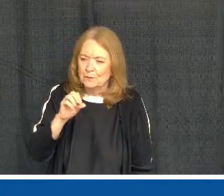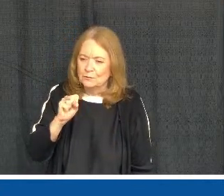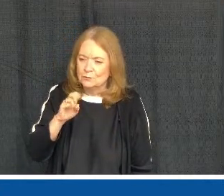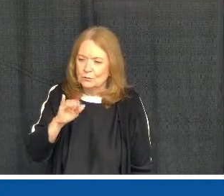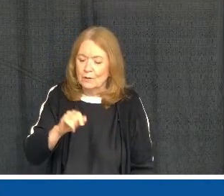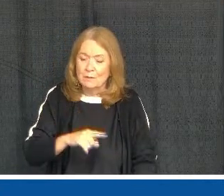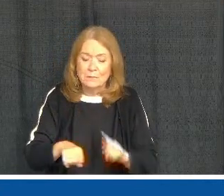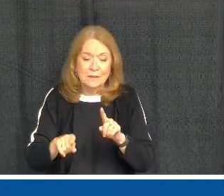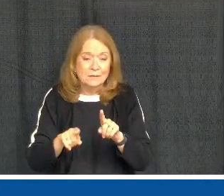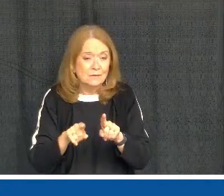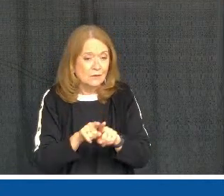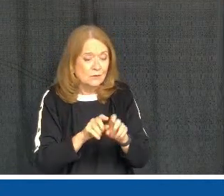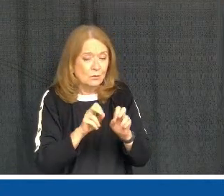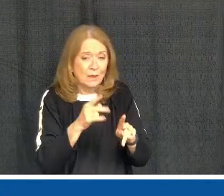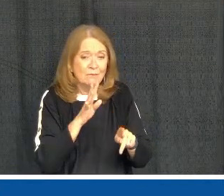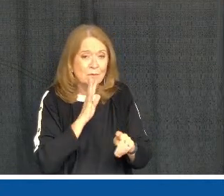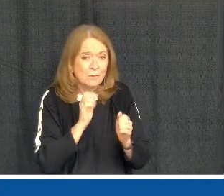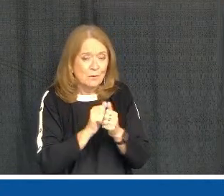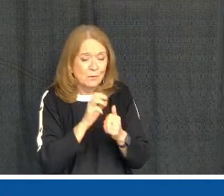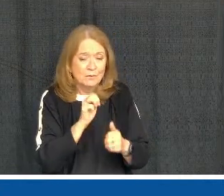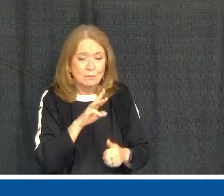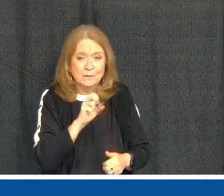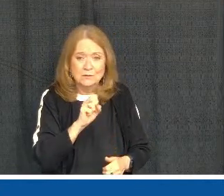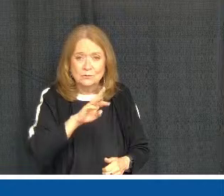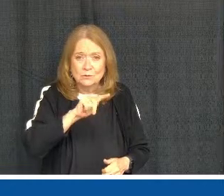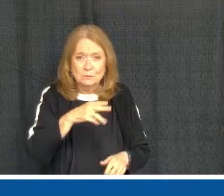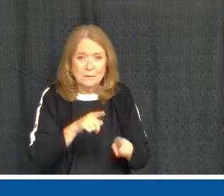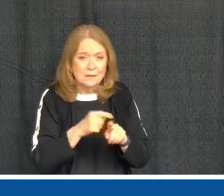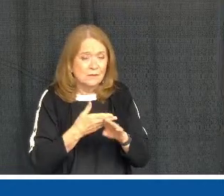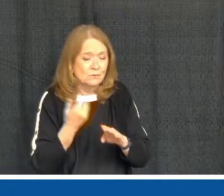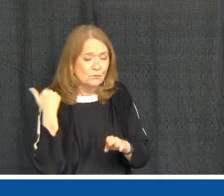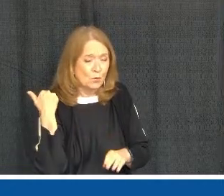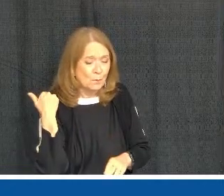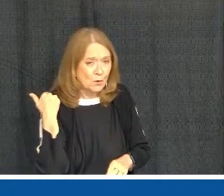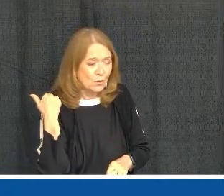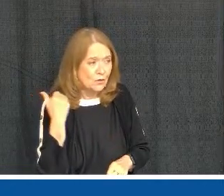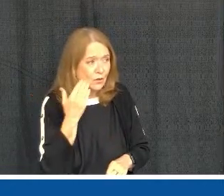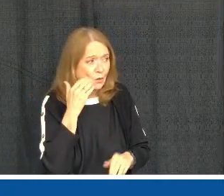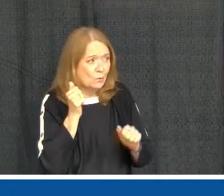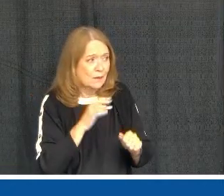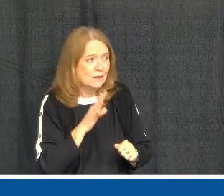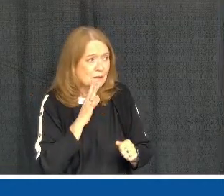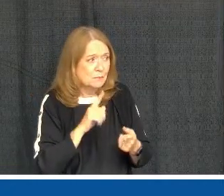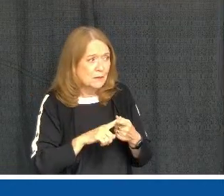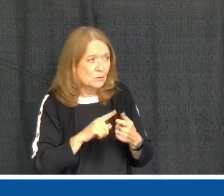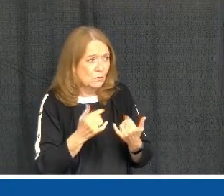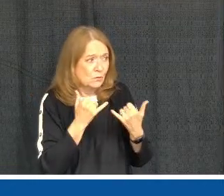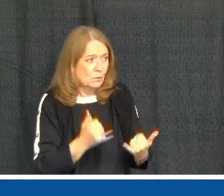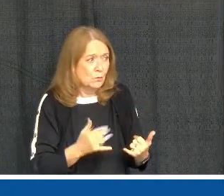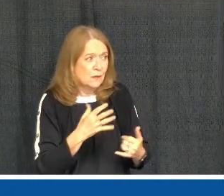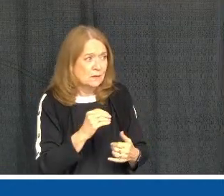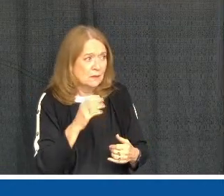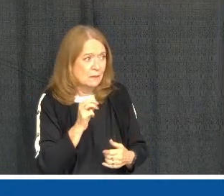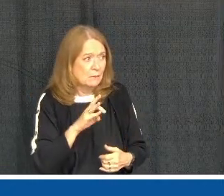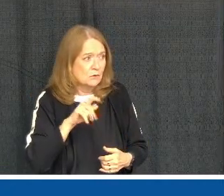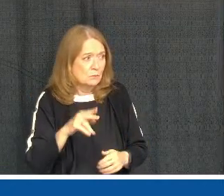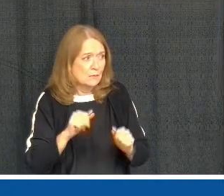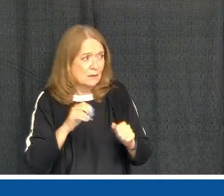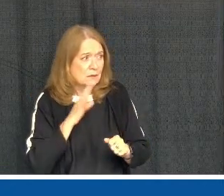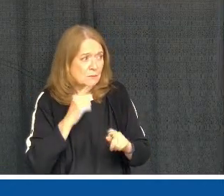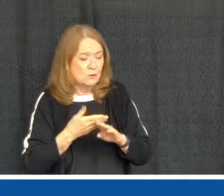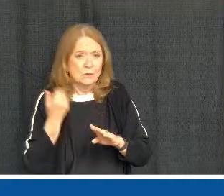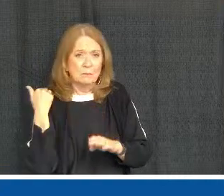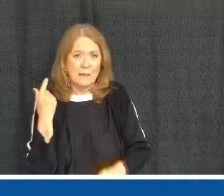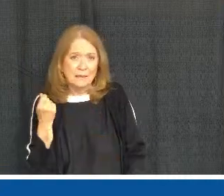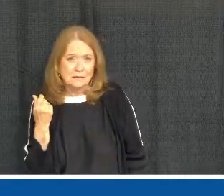I also spoke with Mr. Smith as the former to get, he can speak to the present and Mr. Smith could speak to the past a little